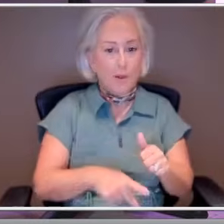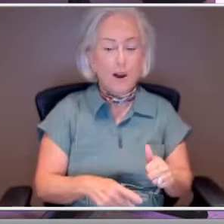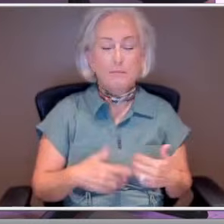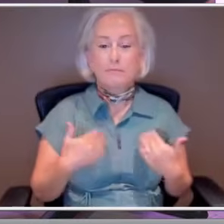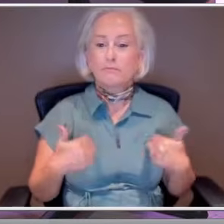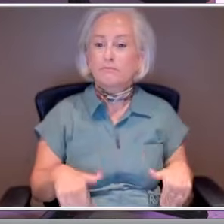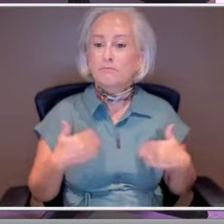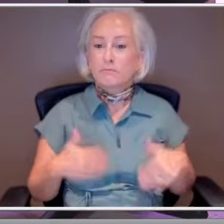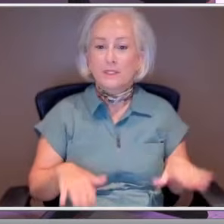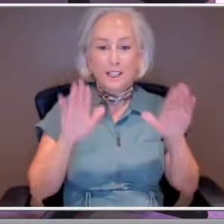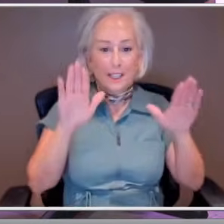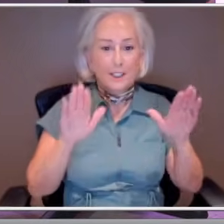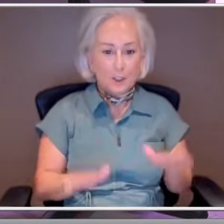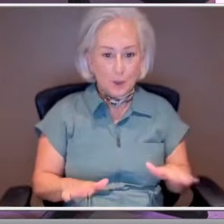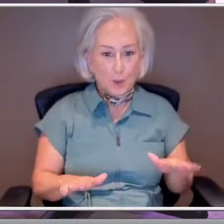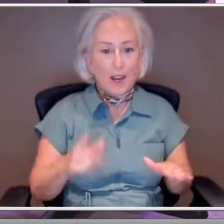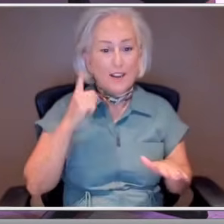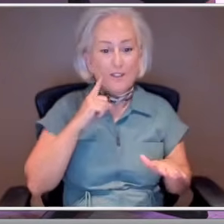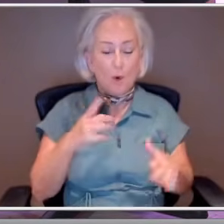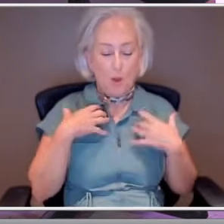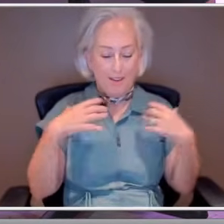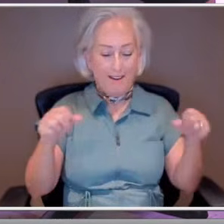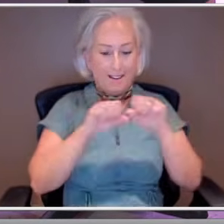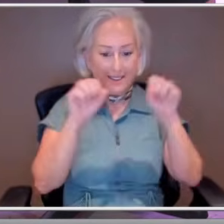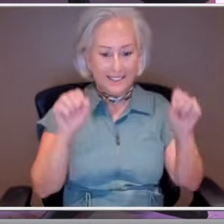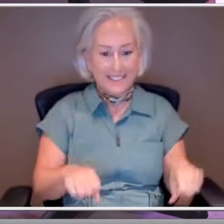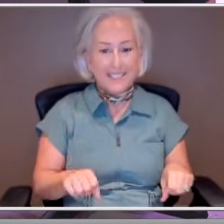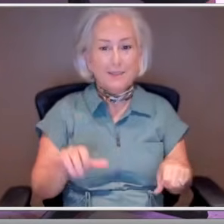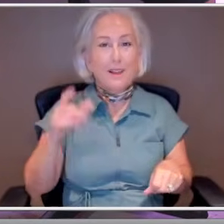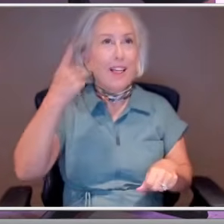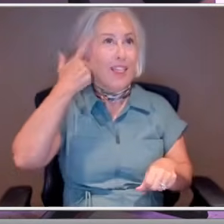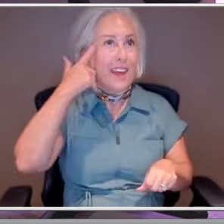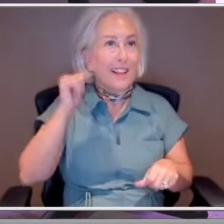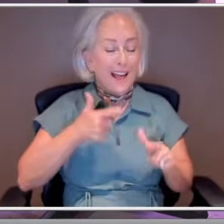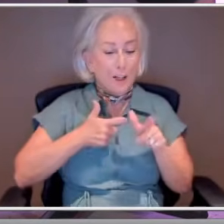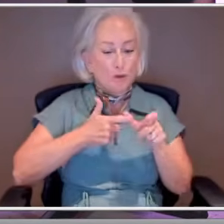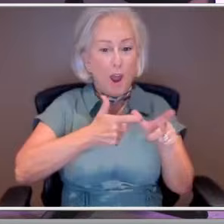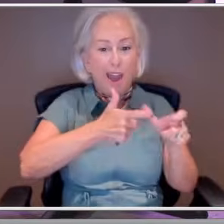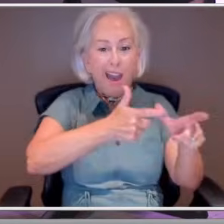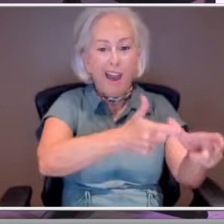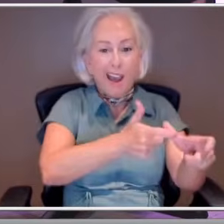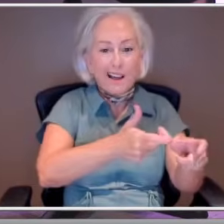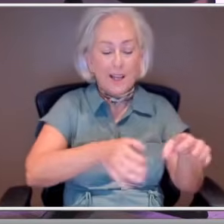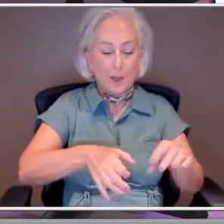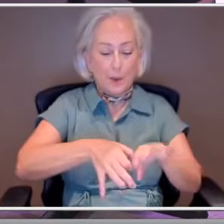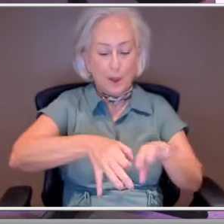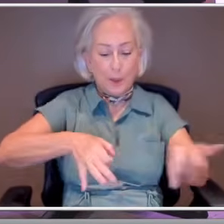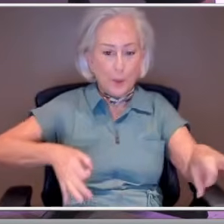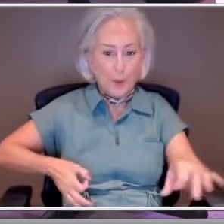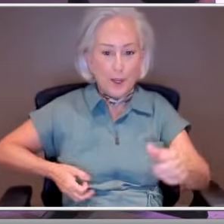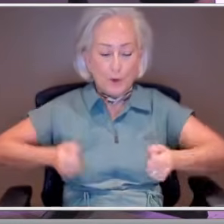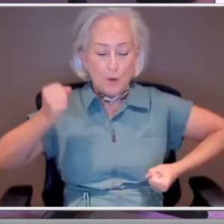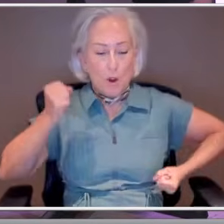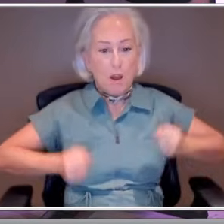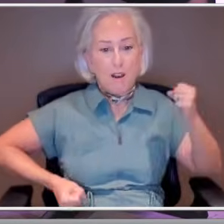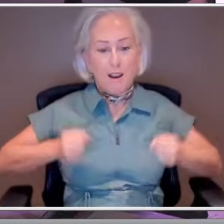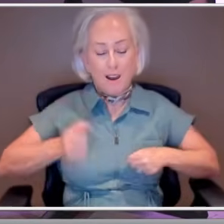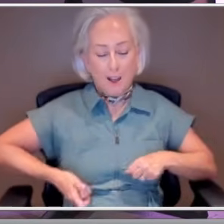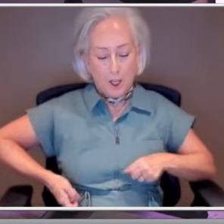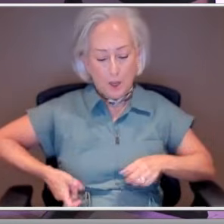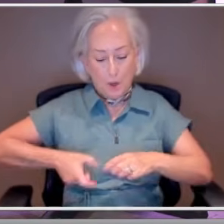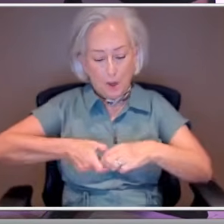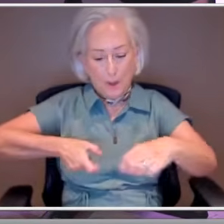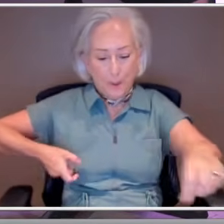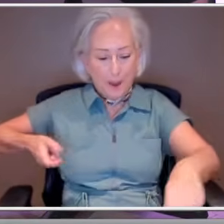It's almost like a baton handoff. That's right. The health system with the Children's Mercy. Yeah. Keith, you had talked about this, just the stress of, one,